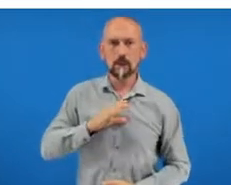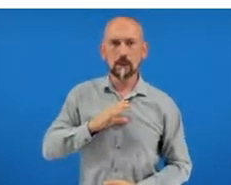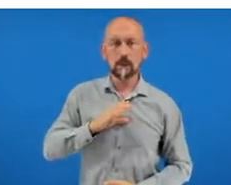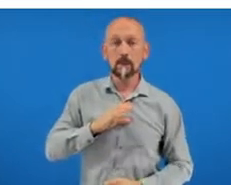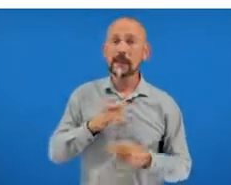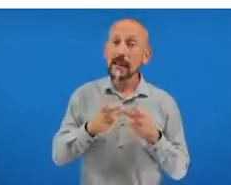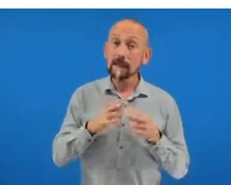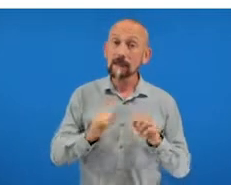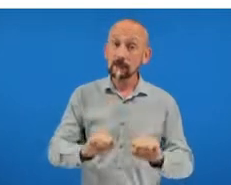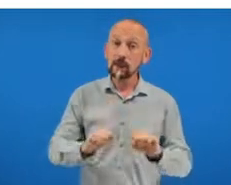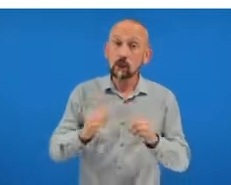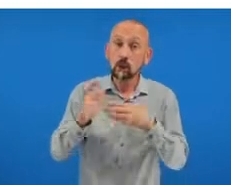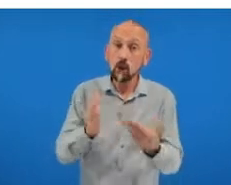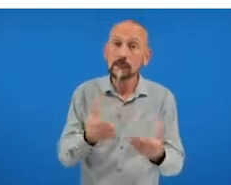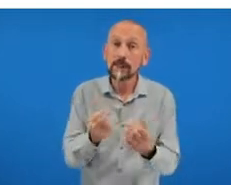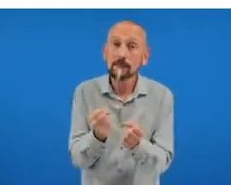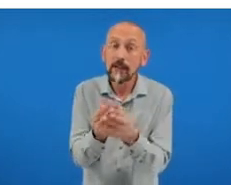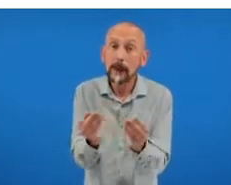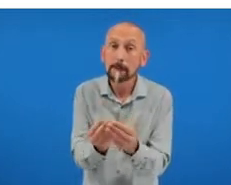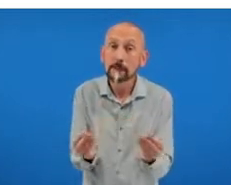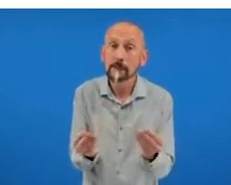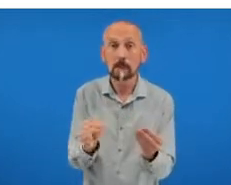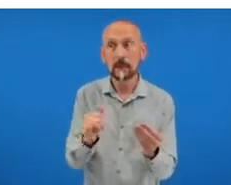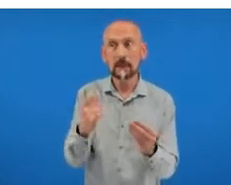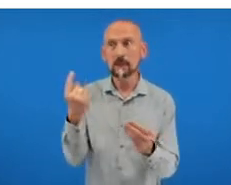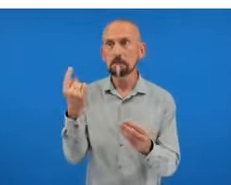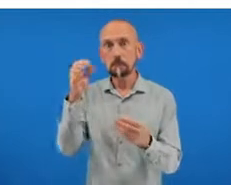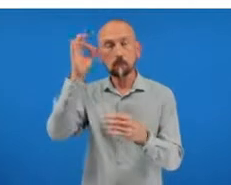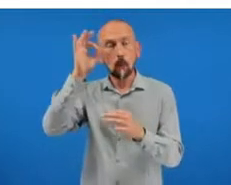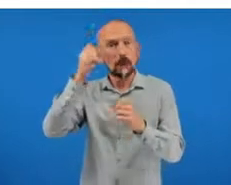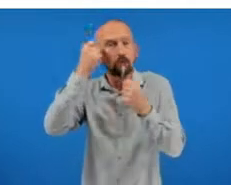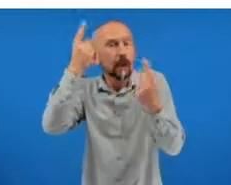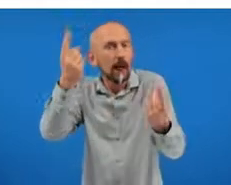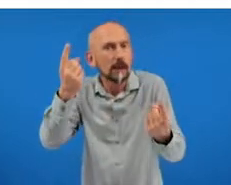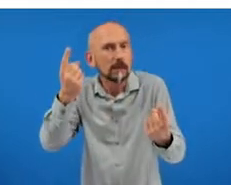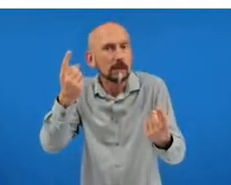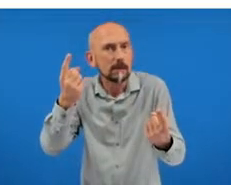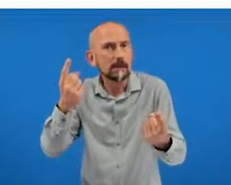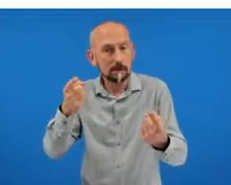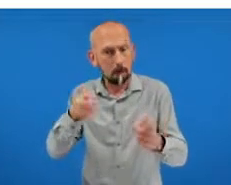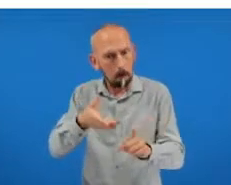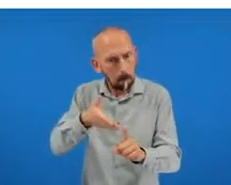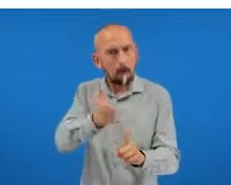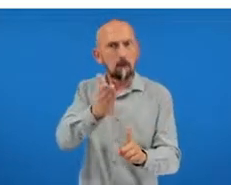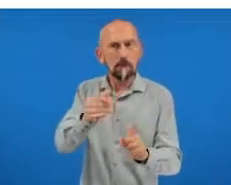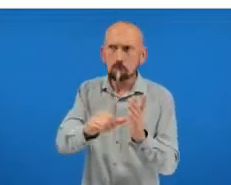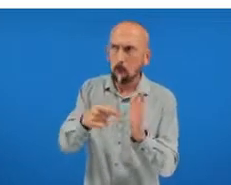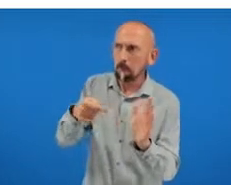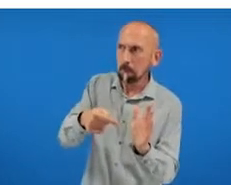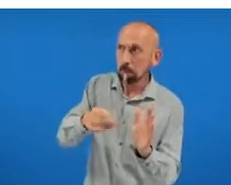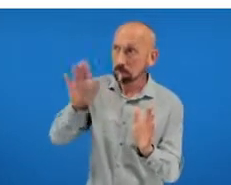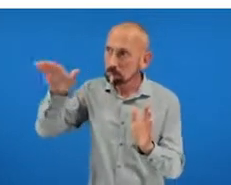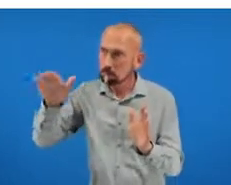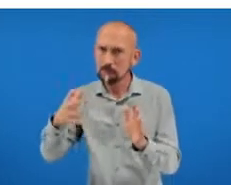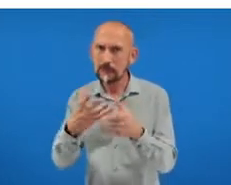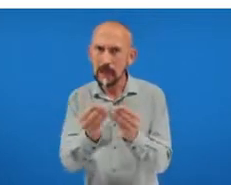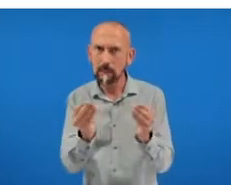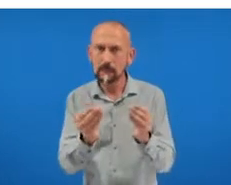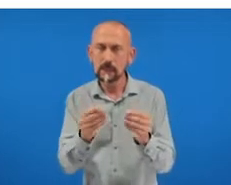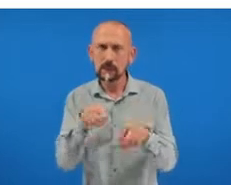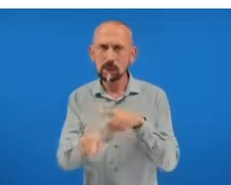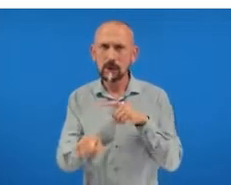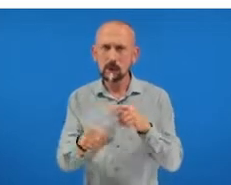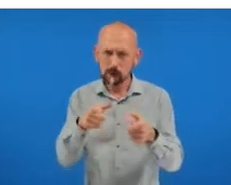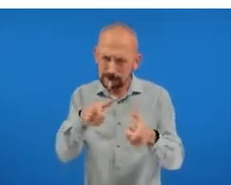service, things that people wouldn't have even thought of, and find a way to establish that need, understand it, and